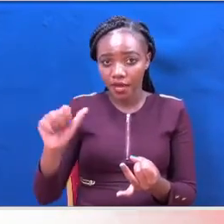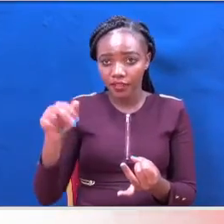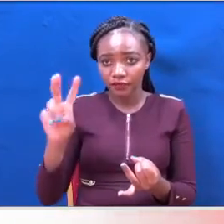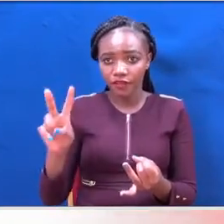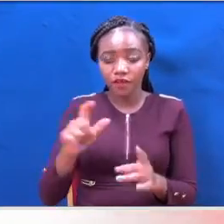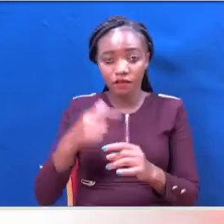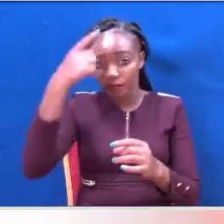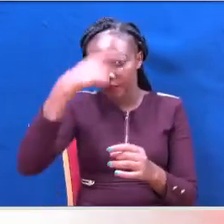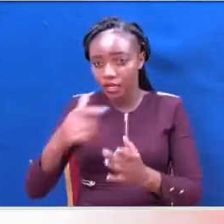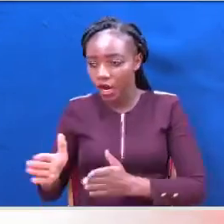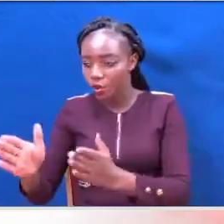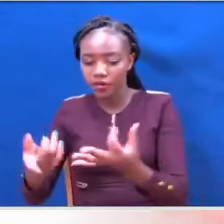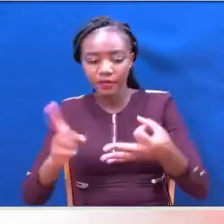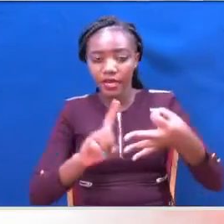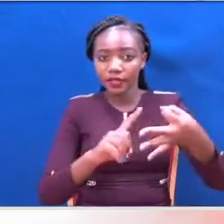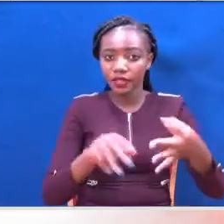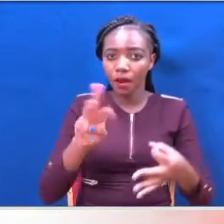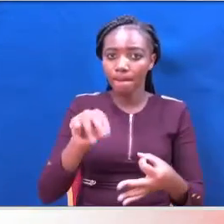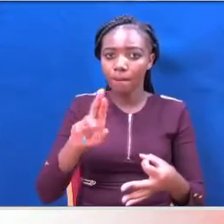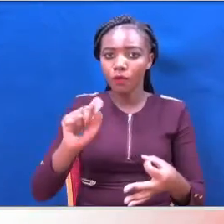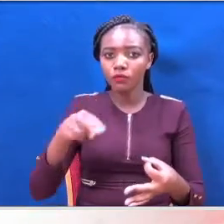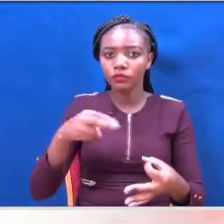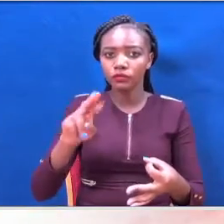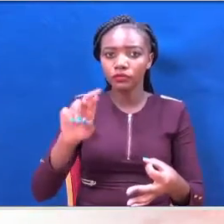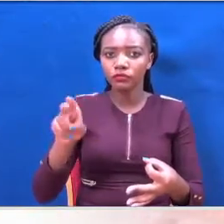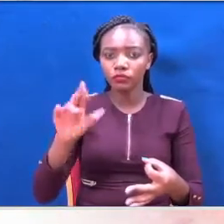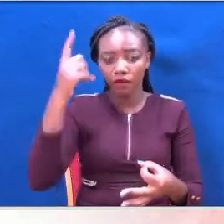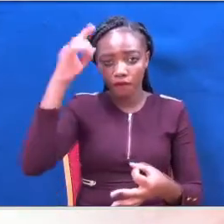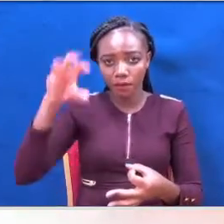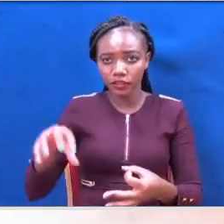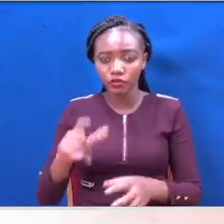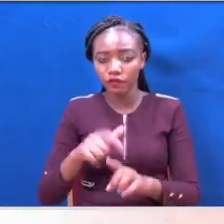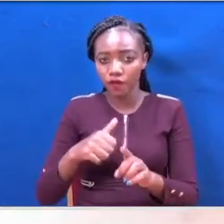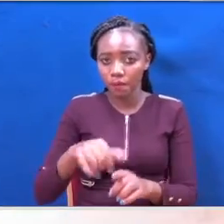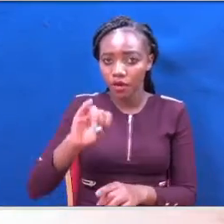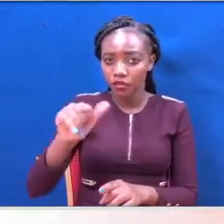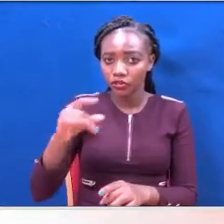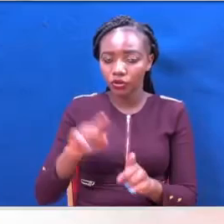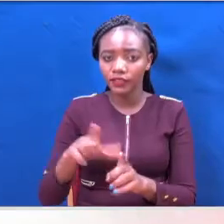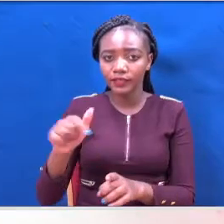Thika Superhighway, as well as the Muthurwa terminus for matatus plying Jogoo and